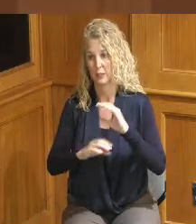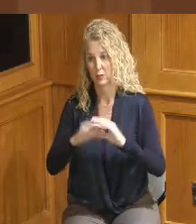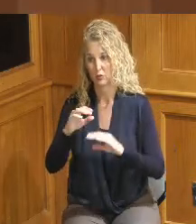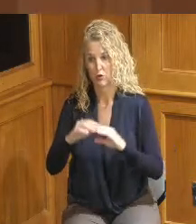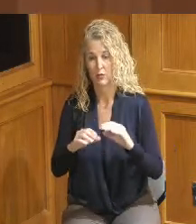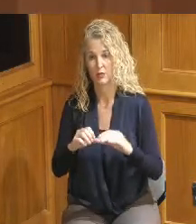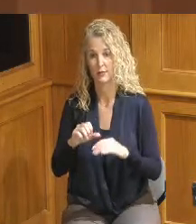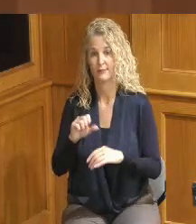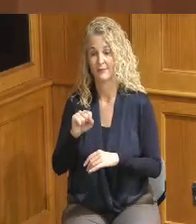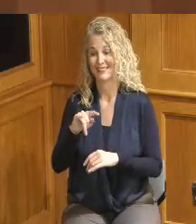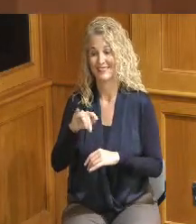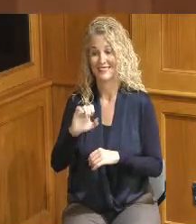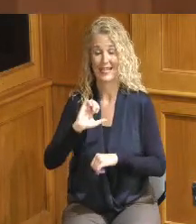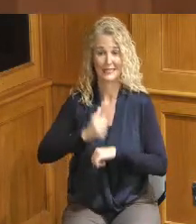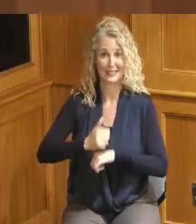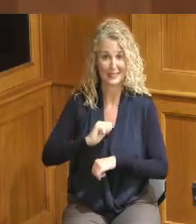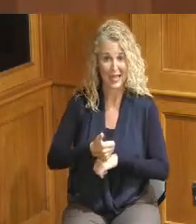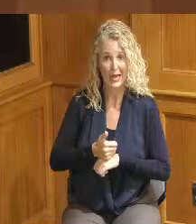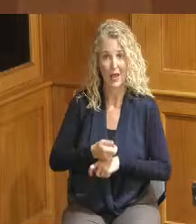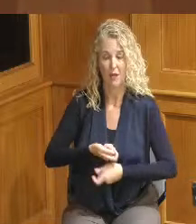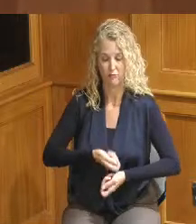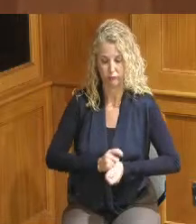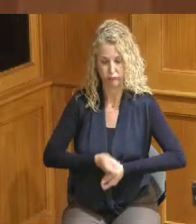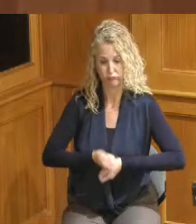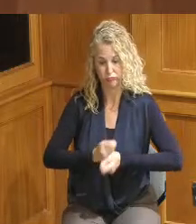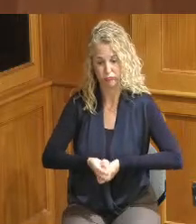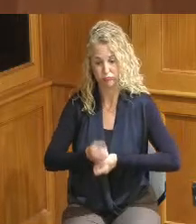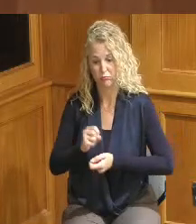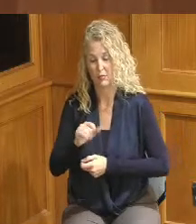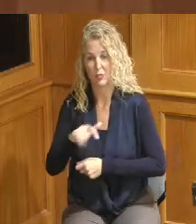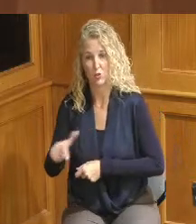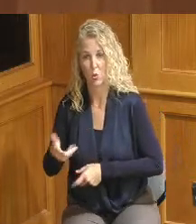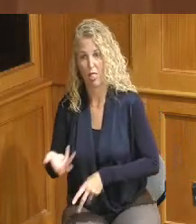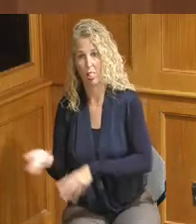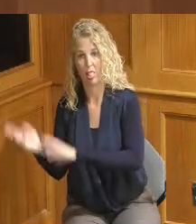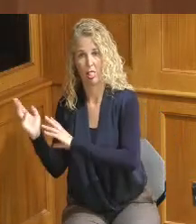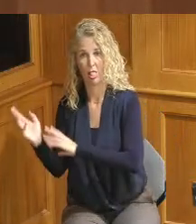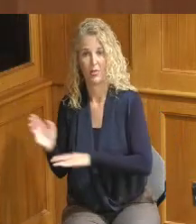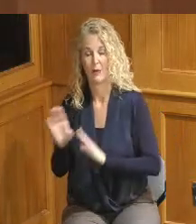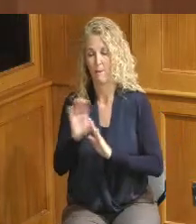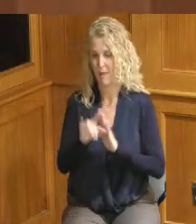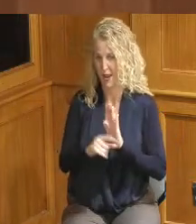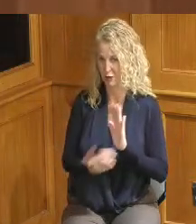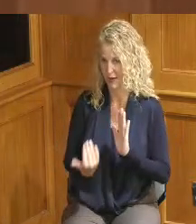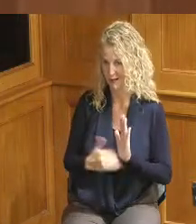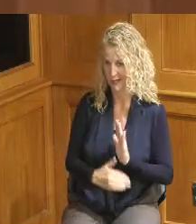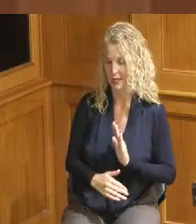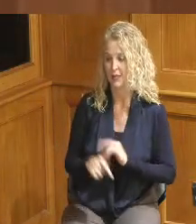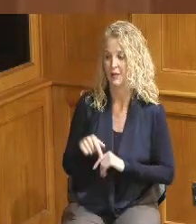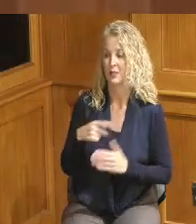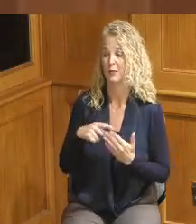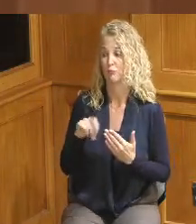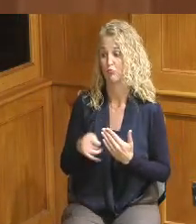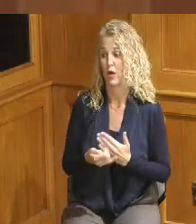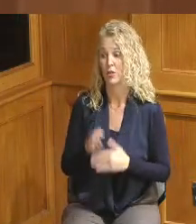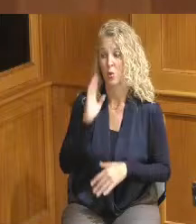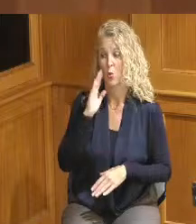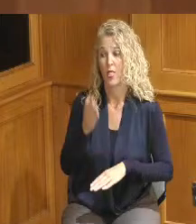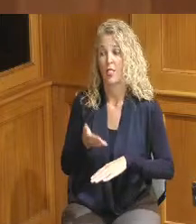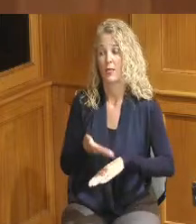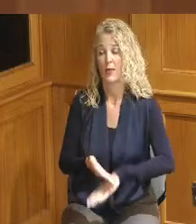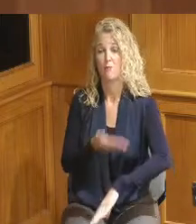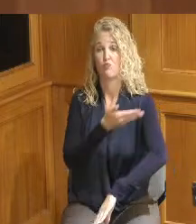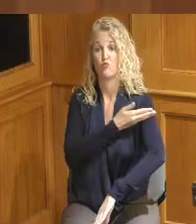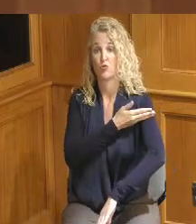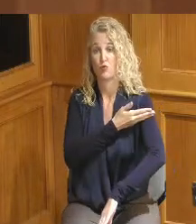setup, earthwork, excavation, and off-site soil disposal. Just as background on this project overall, it will upgrade solids